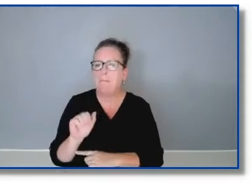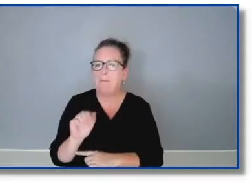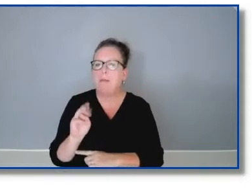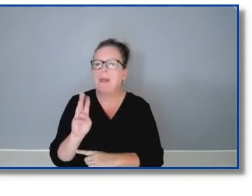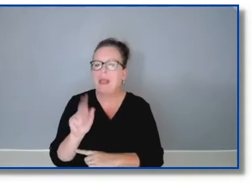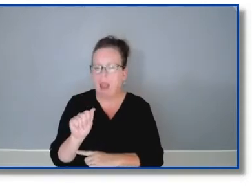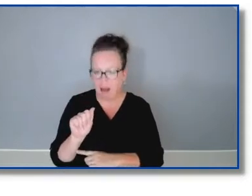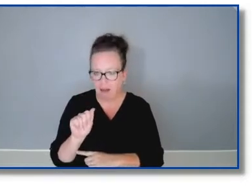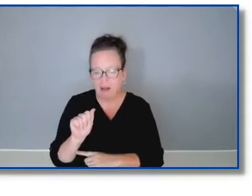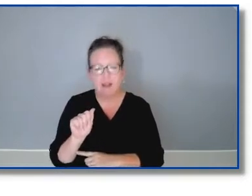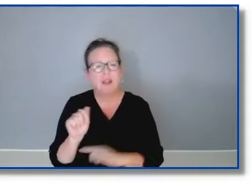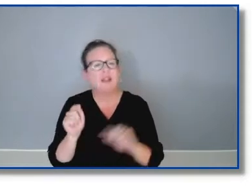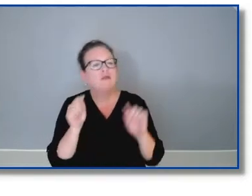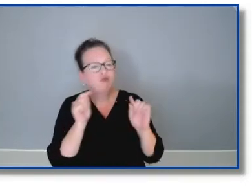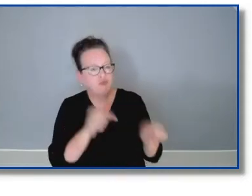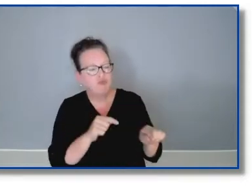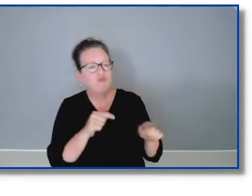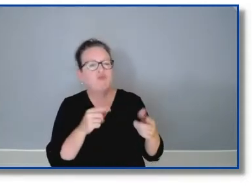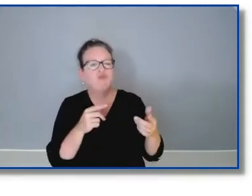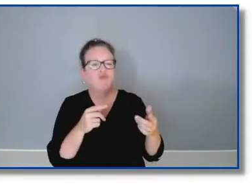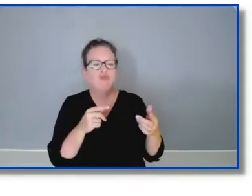and works at the University of Florida.